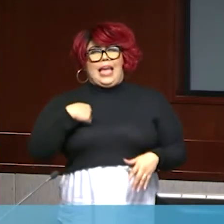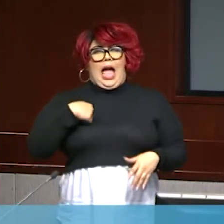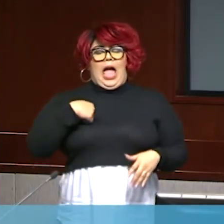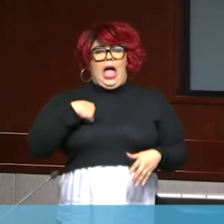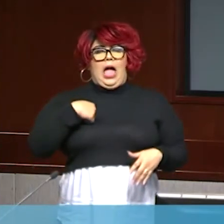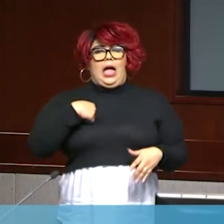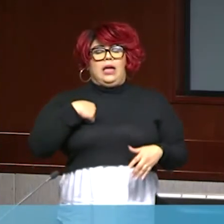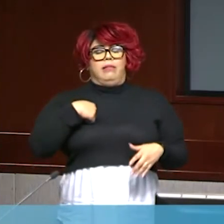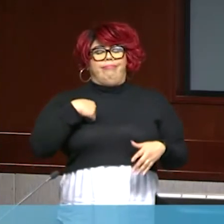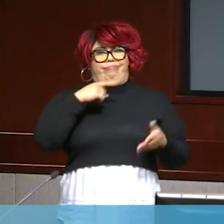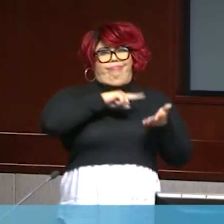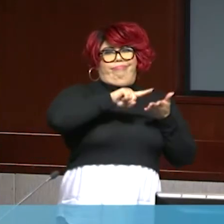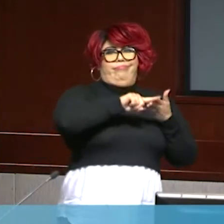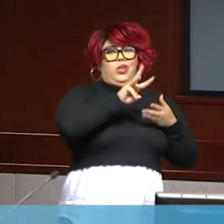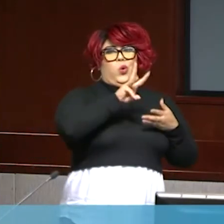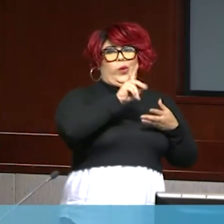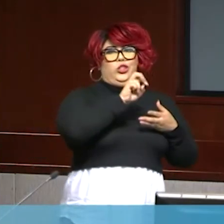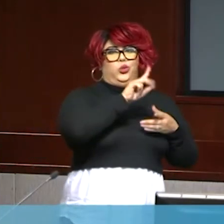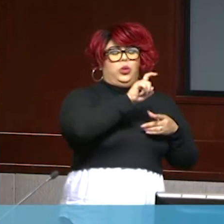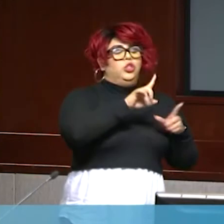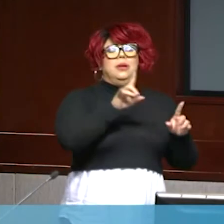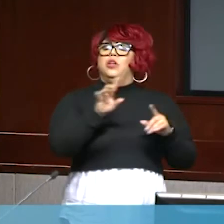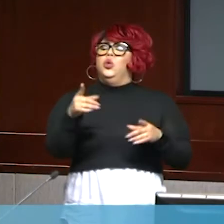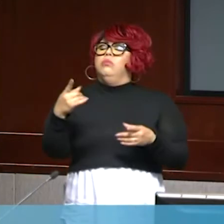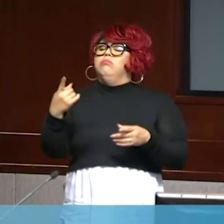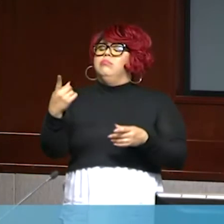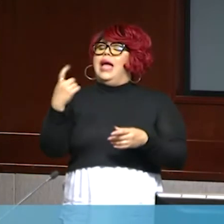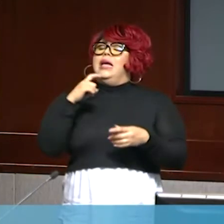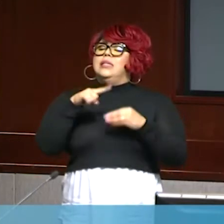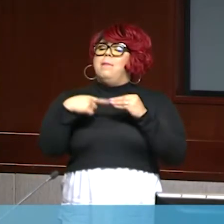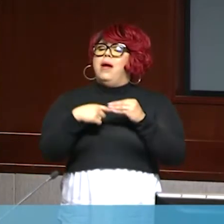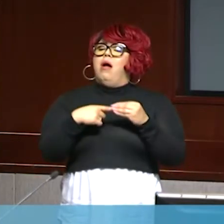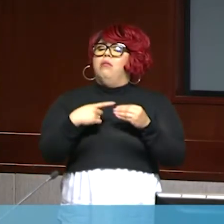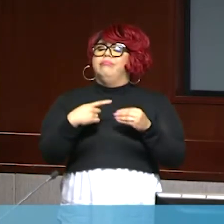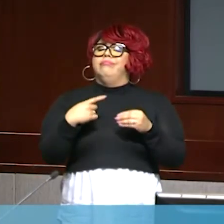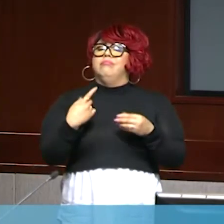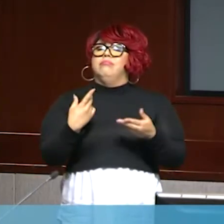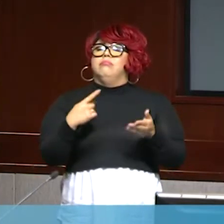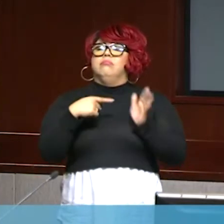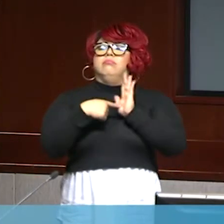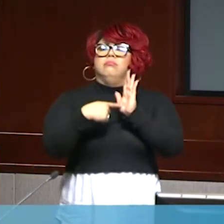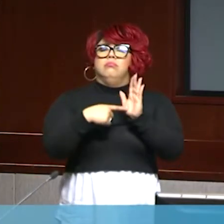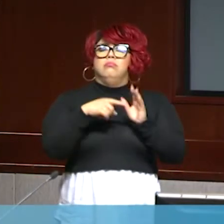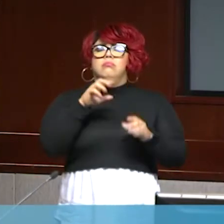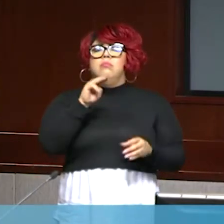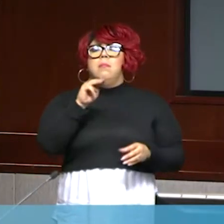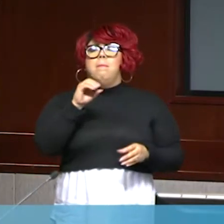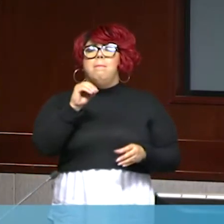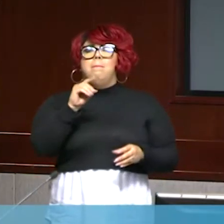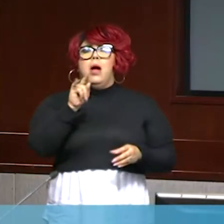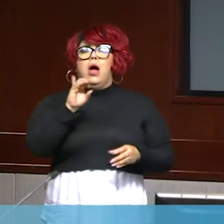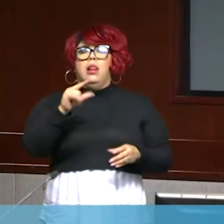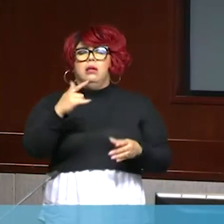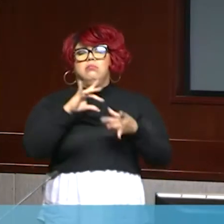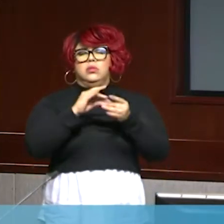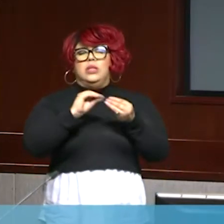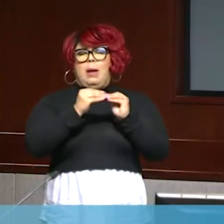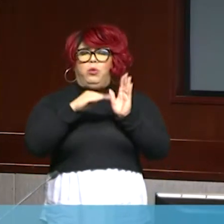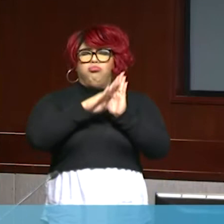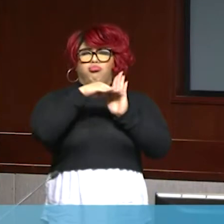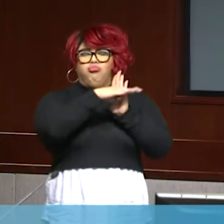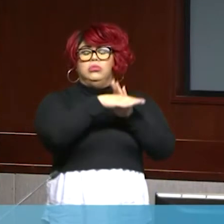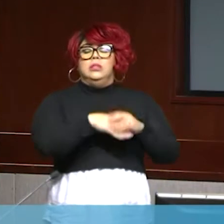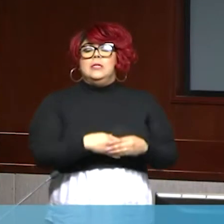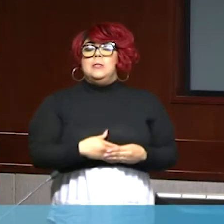Windsor question, but I think you were asking about modeling and where we're going. As I mentioned earlier, my hope is